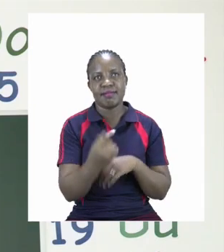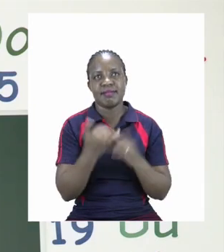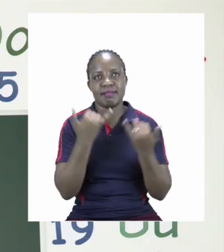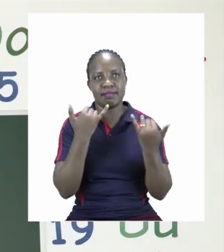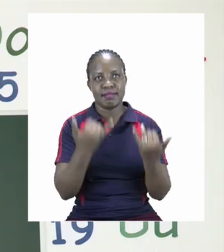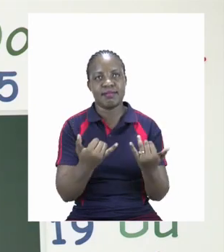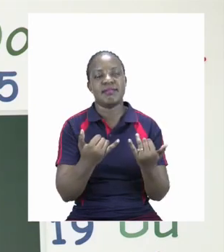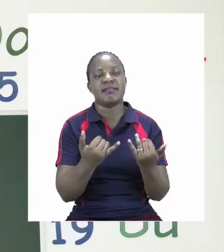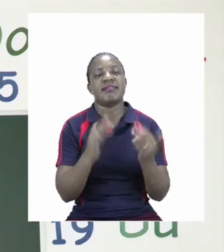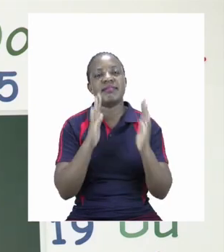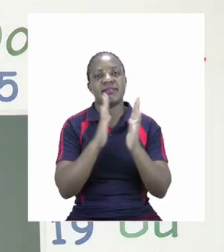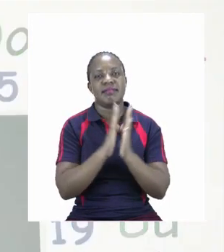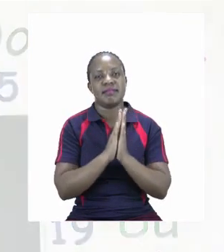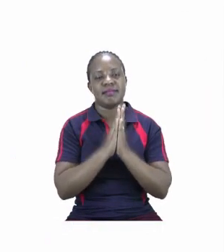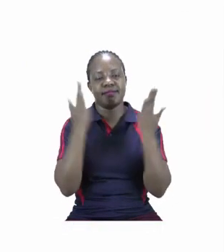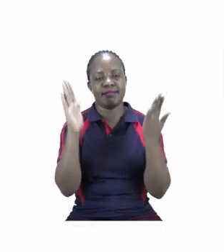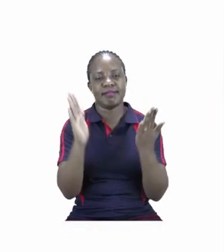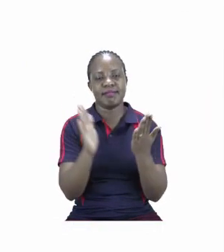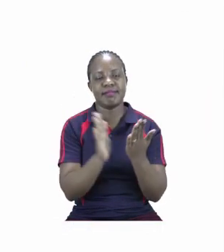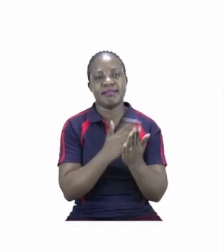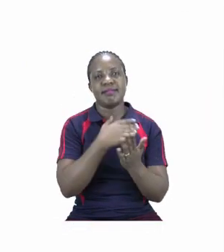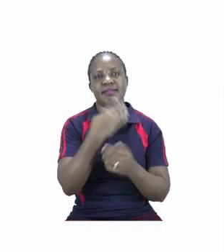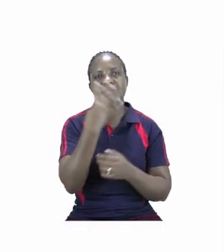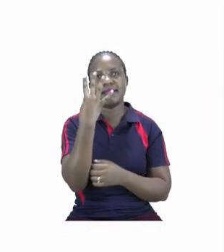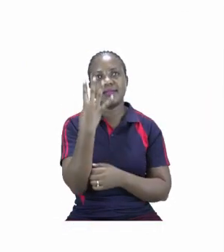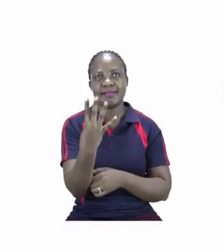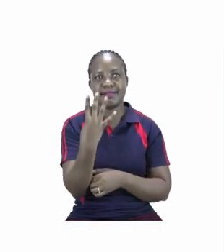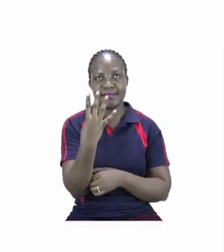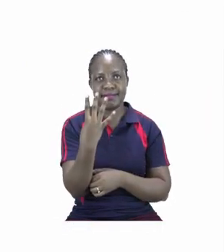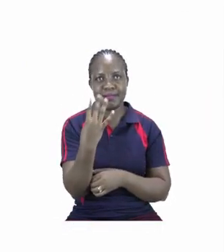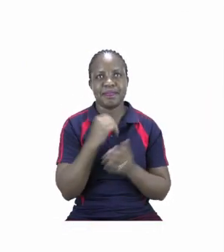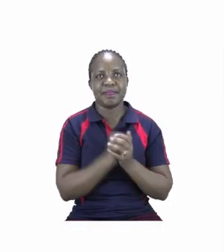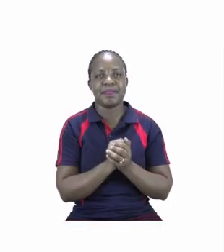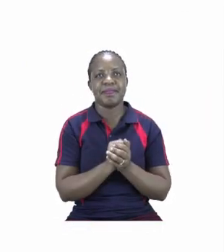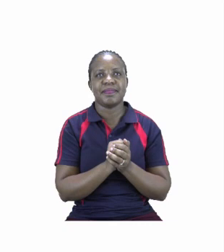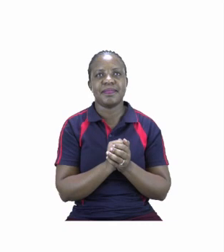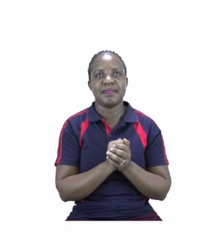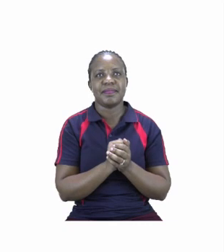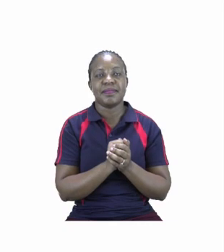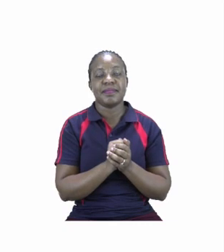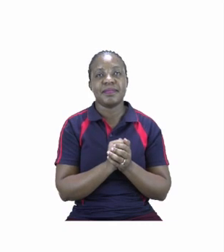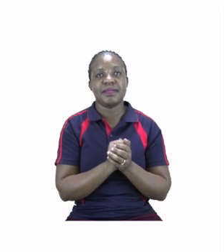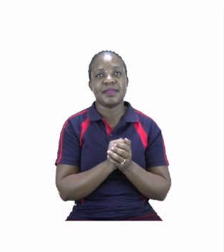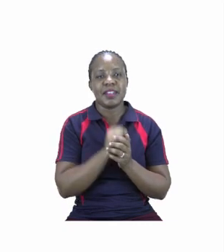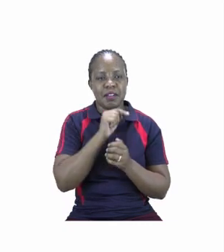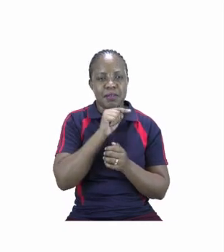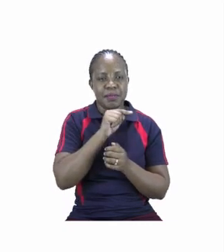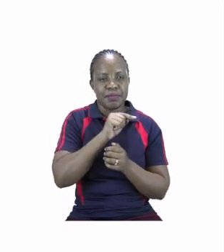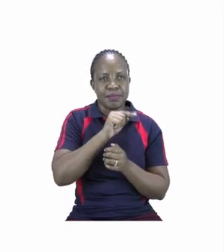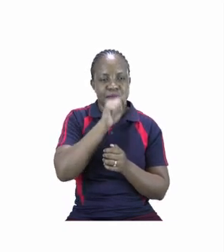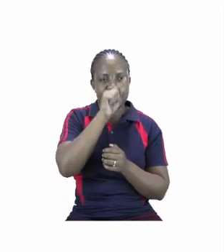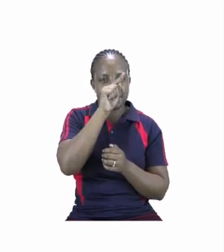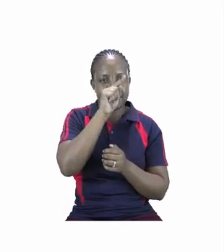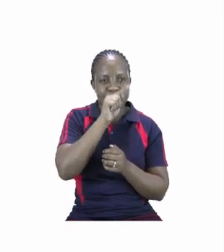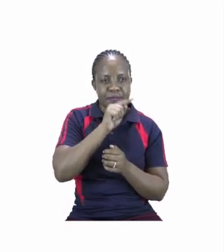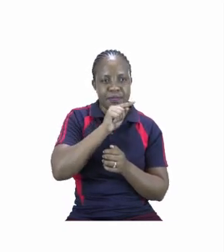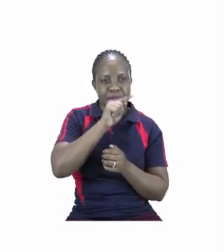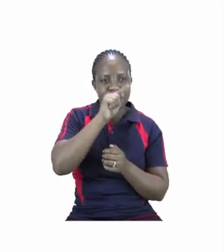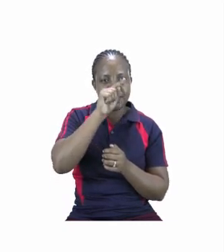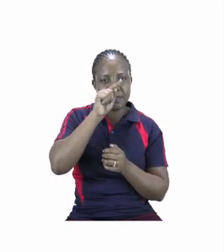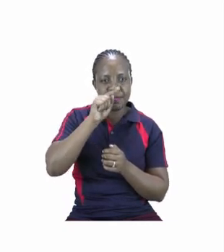page 4. On page 4, we are going to be tracing. Now